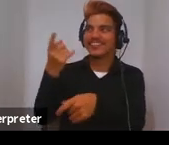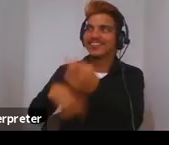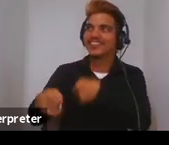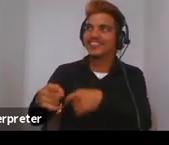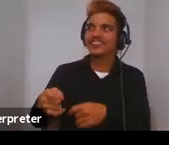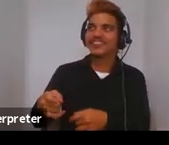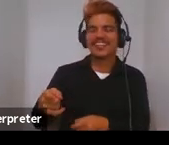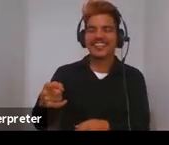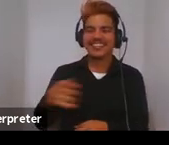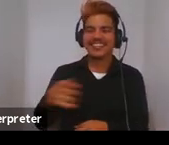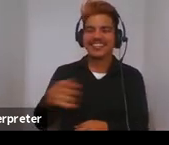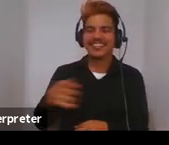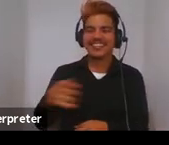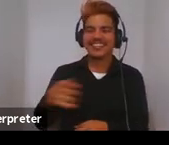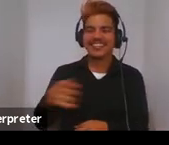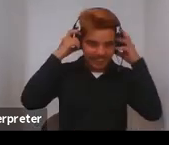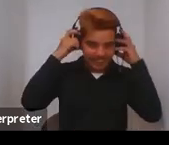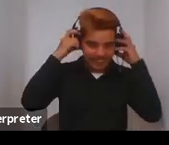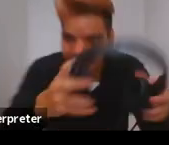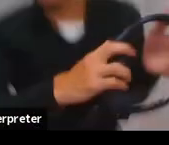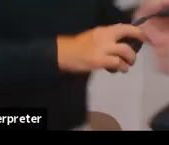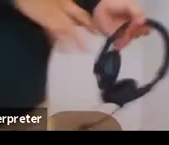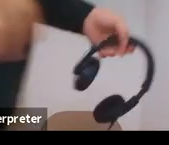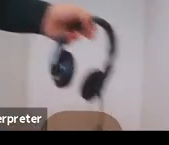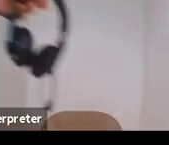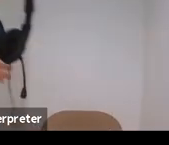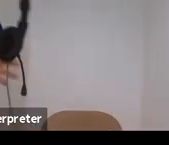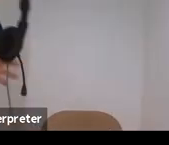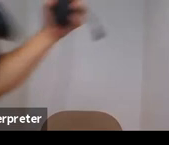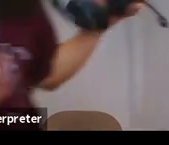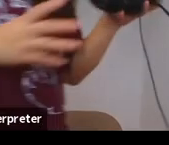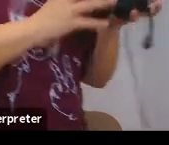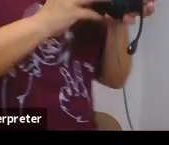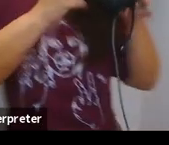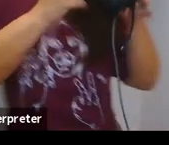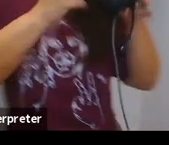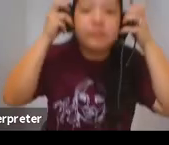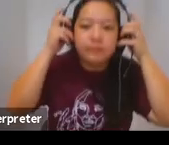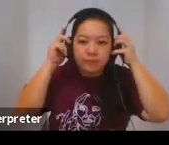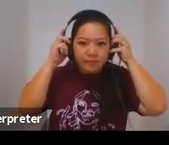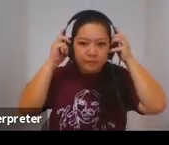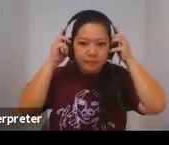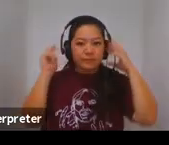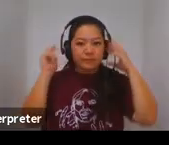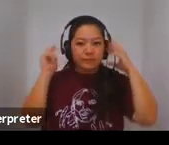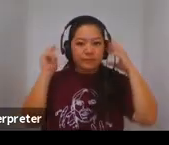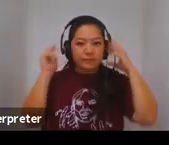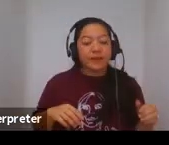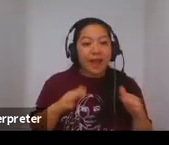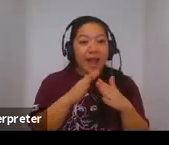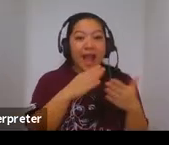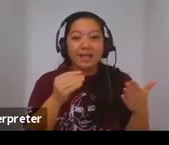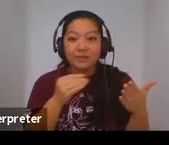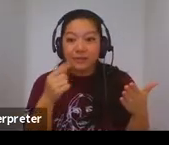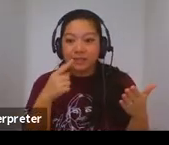are doing victim services, but also the general community, it's important to sometimes put a price tag on this work.